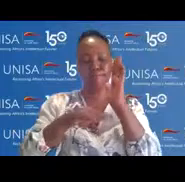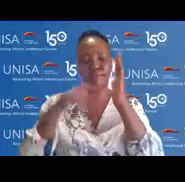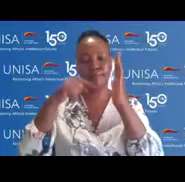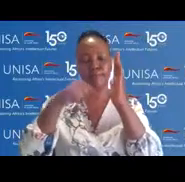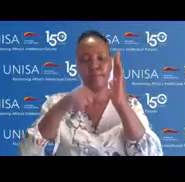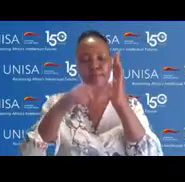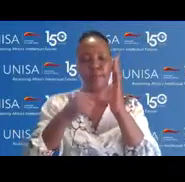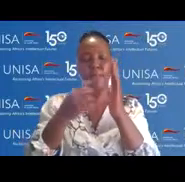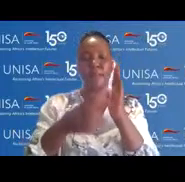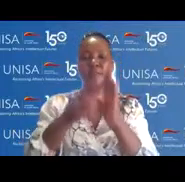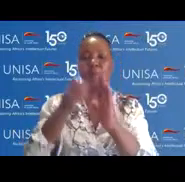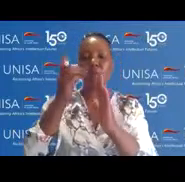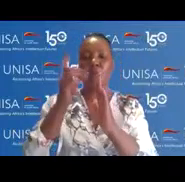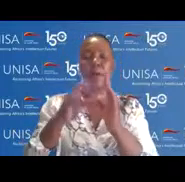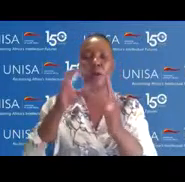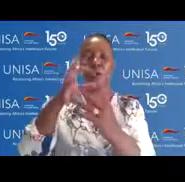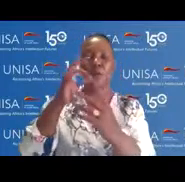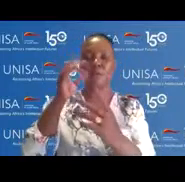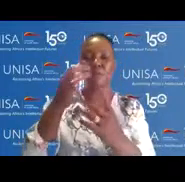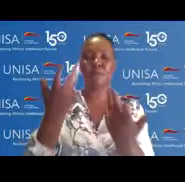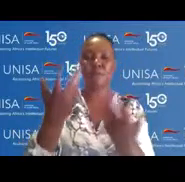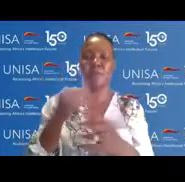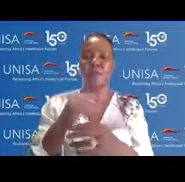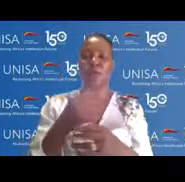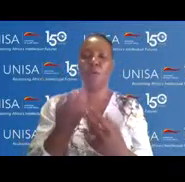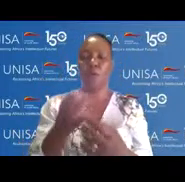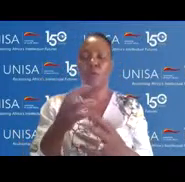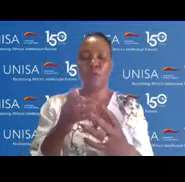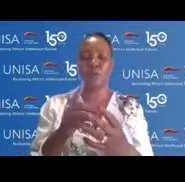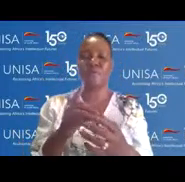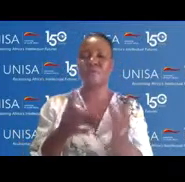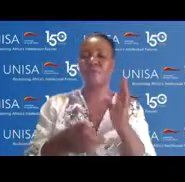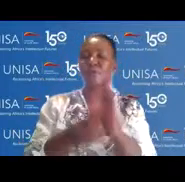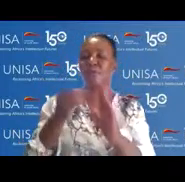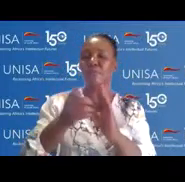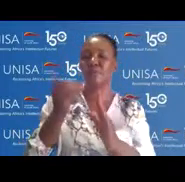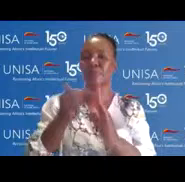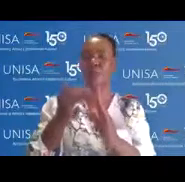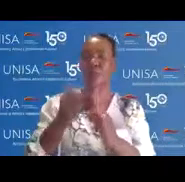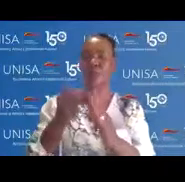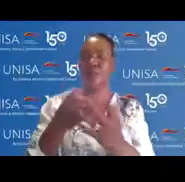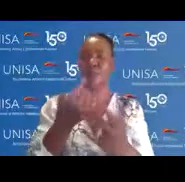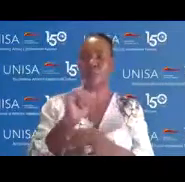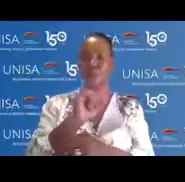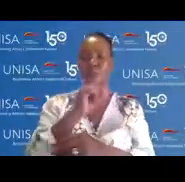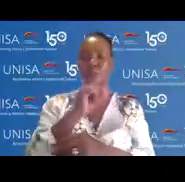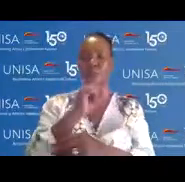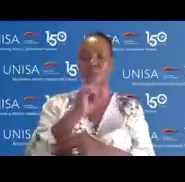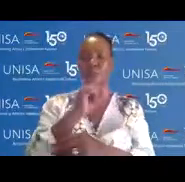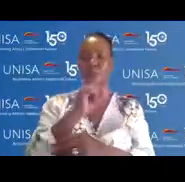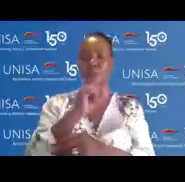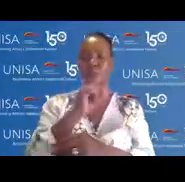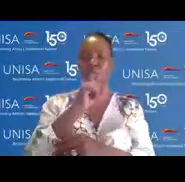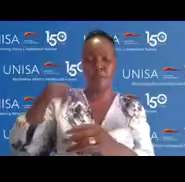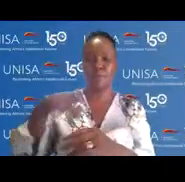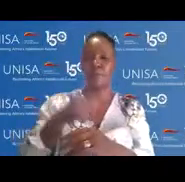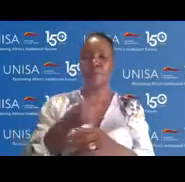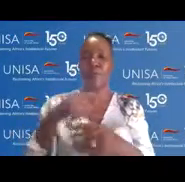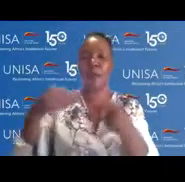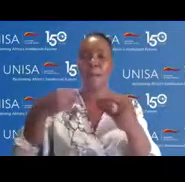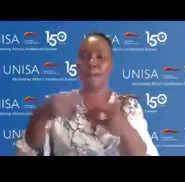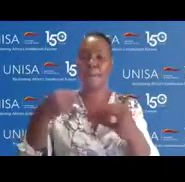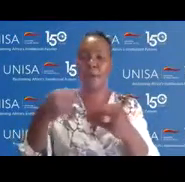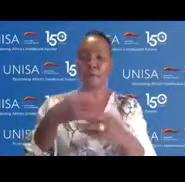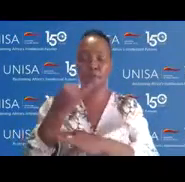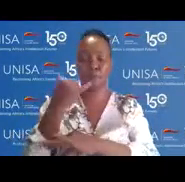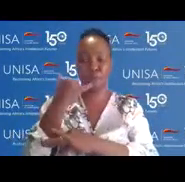options depending if you are developing using your phone, so you might not see that one, so you can ignore it. But about phone is the one I want to focus on.